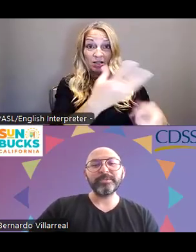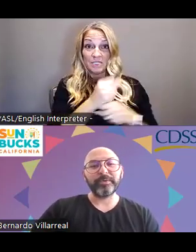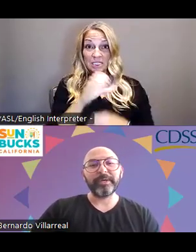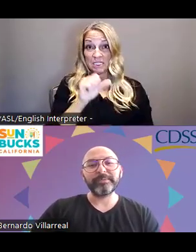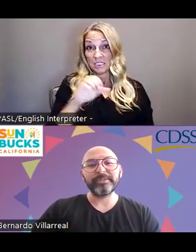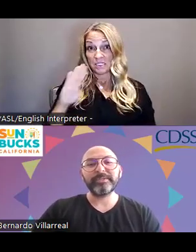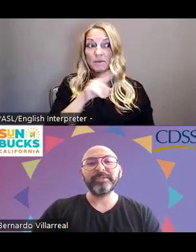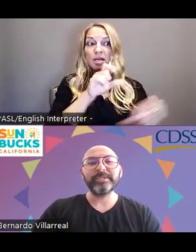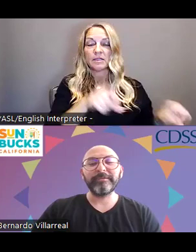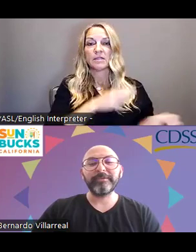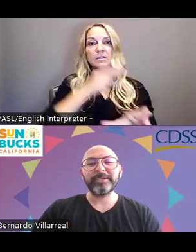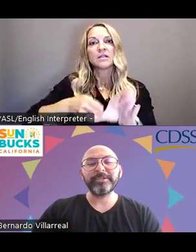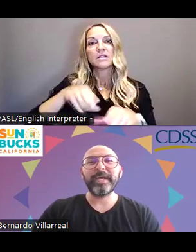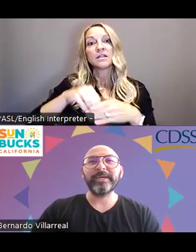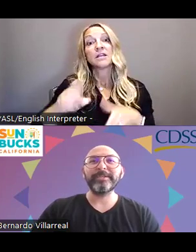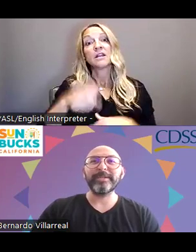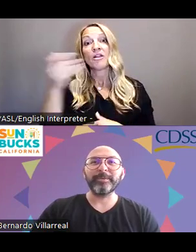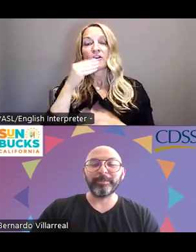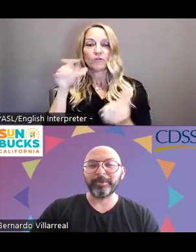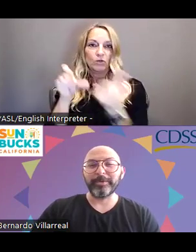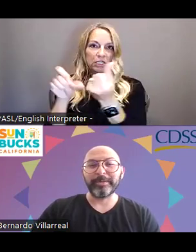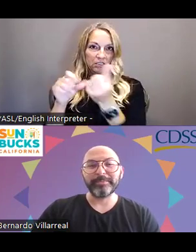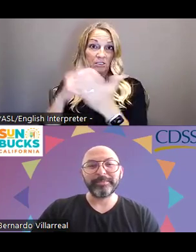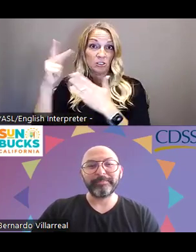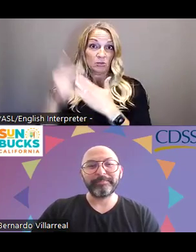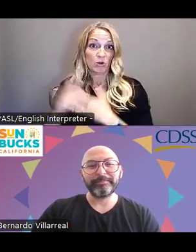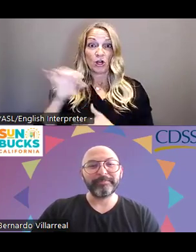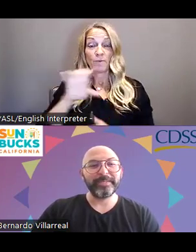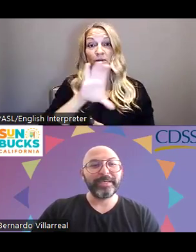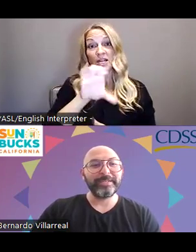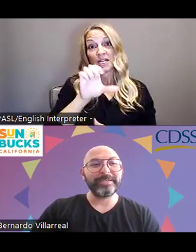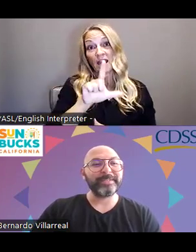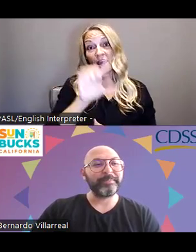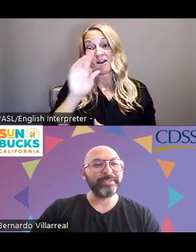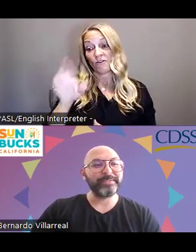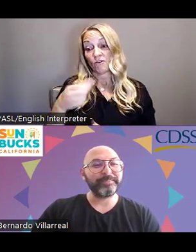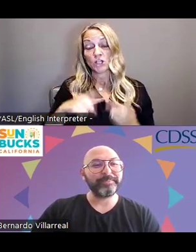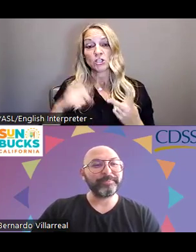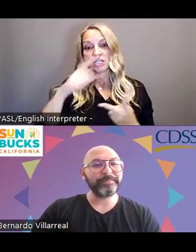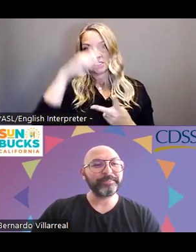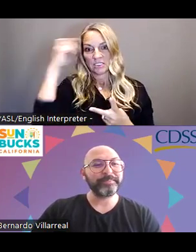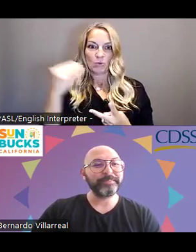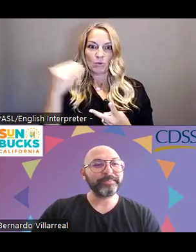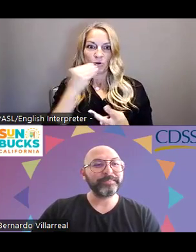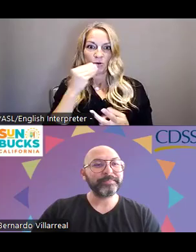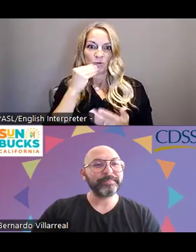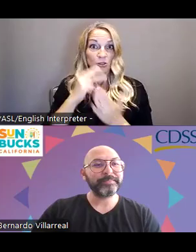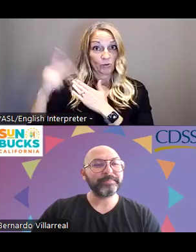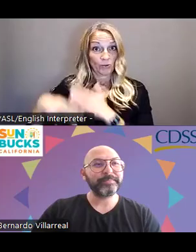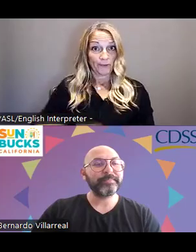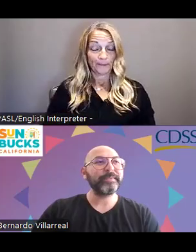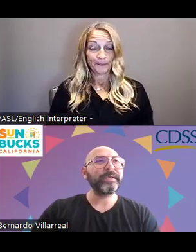food assistance programs such as CalFresh and summer meal programs. Next slide, please.